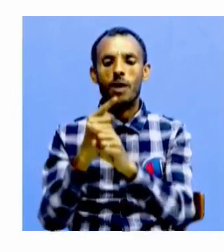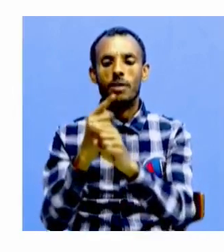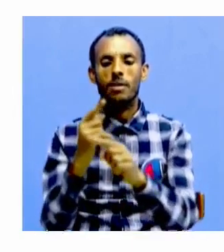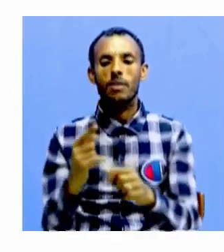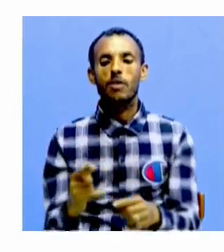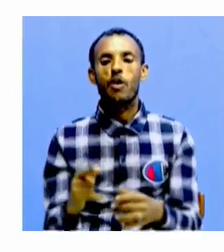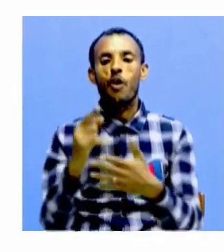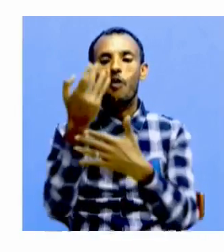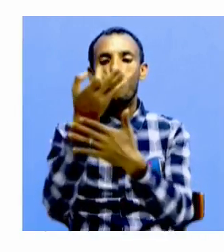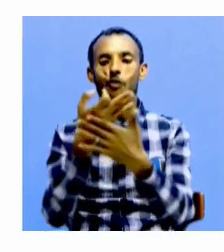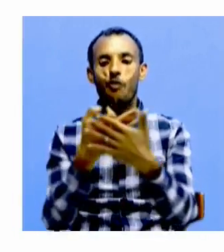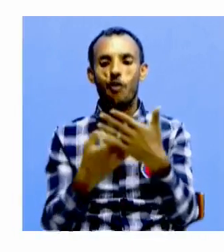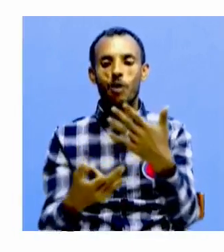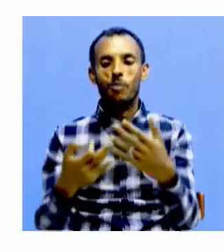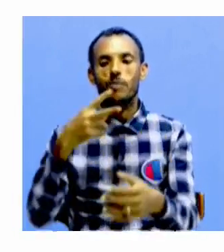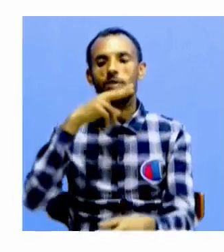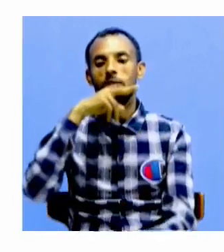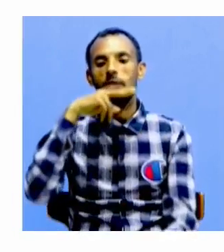form of the verb.